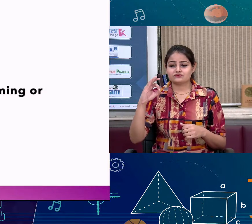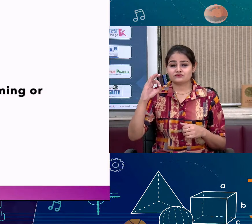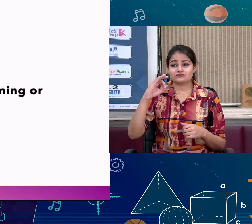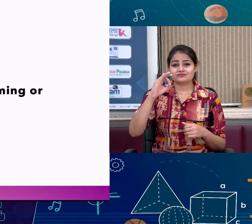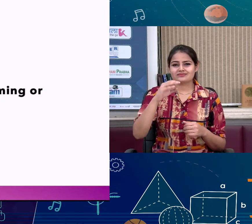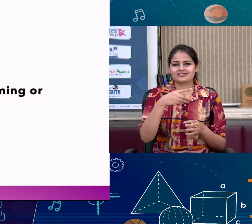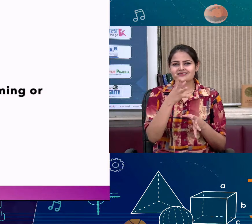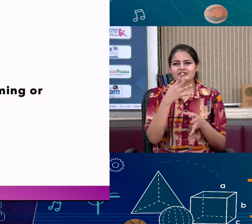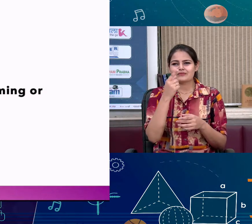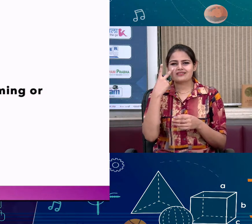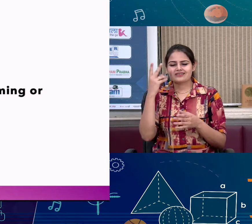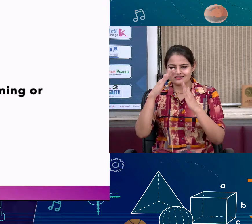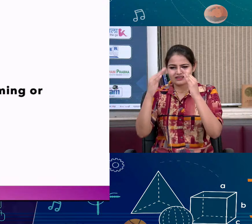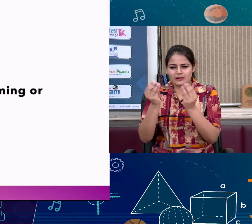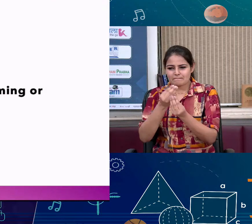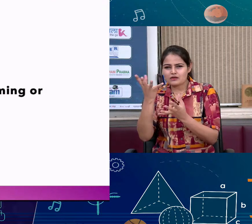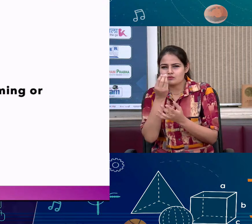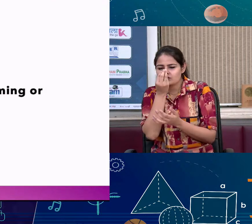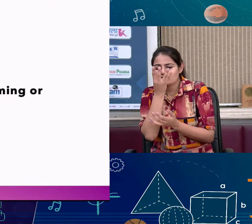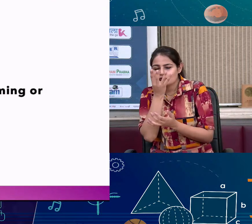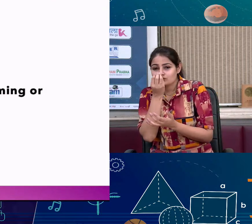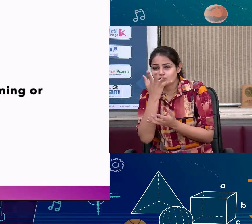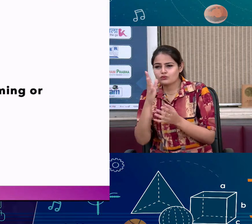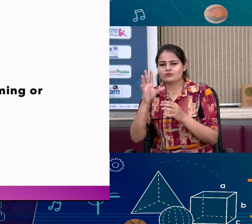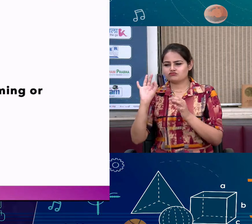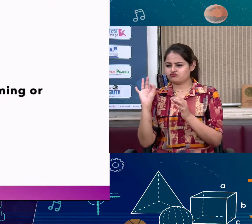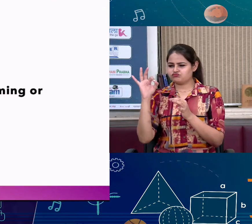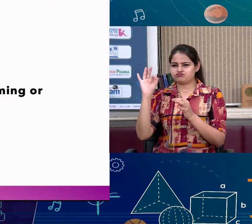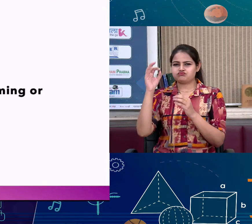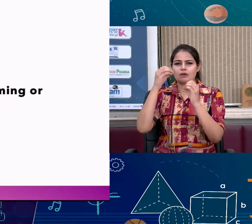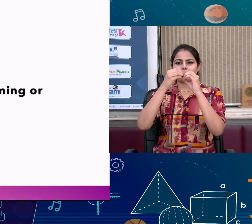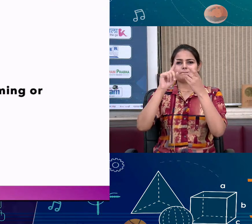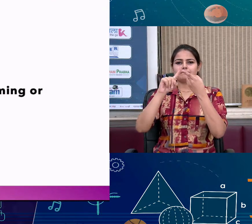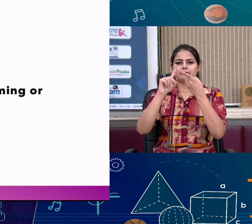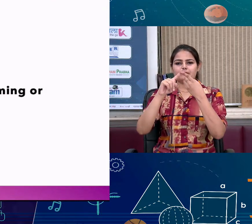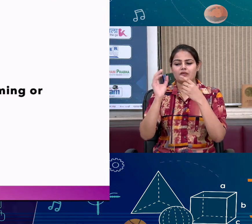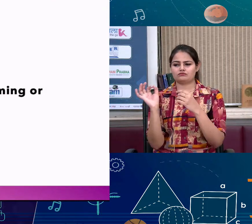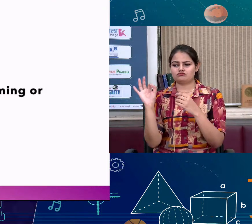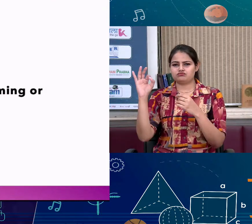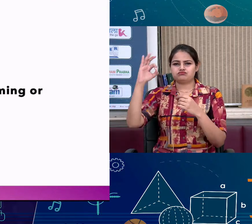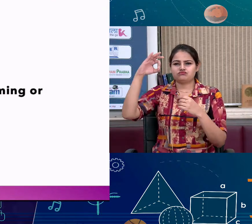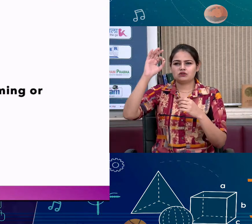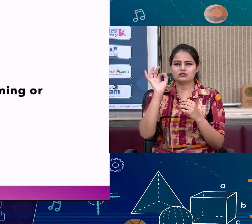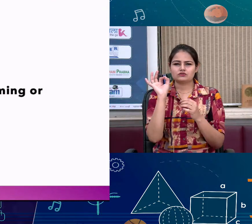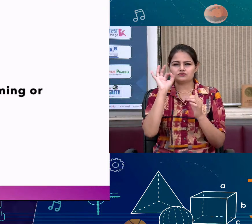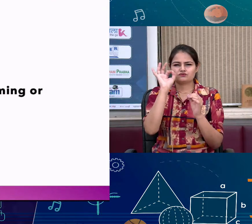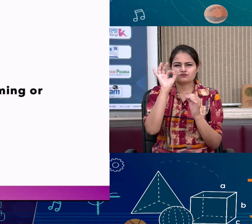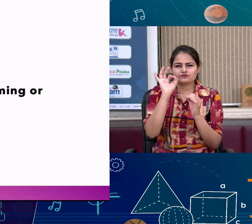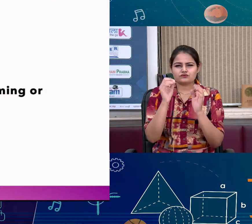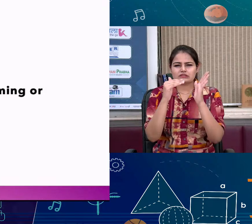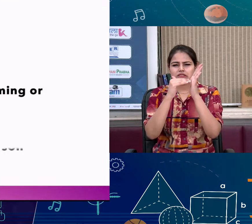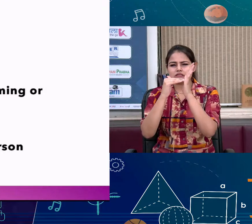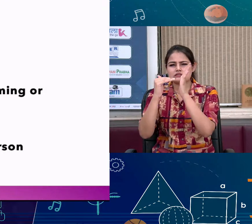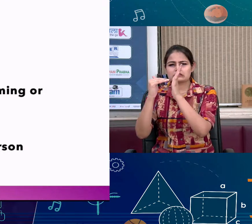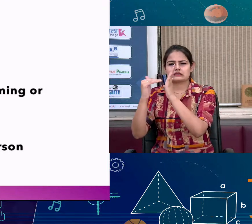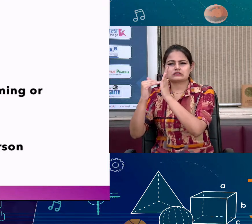bee comes near to us, you can hear those small little, that buzzing sound. So that's what we call